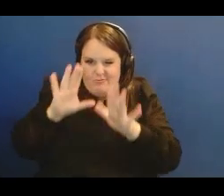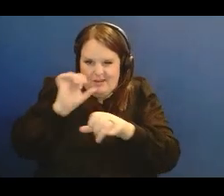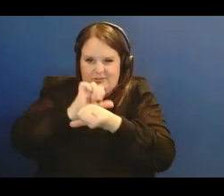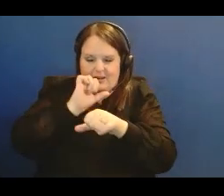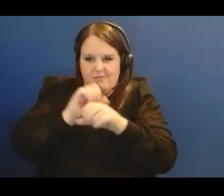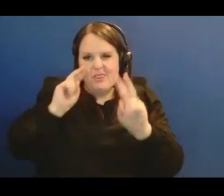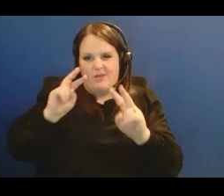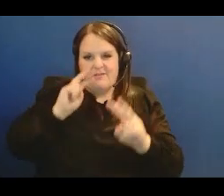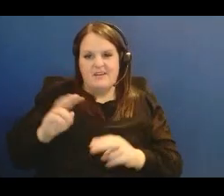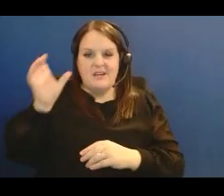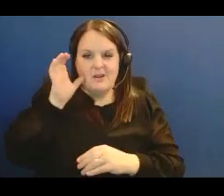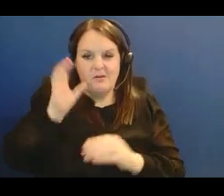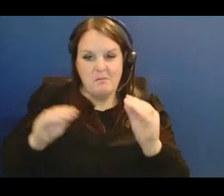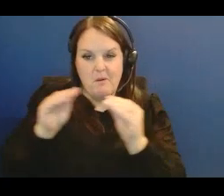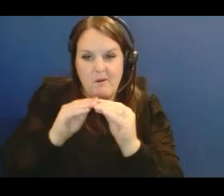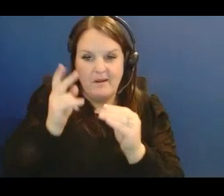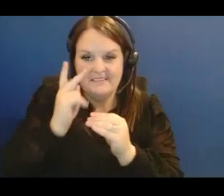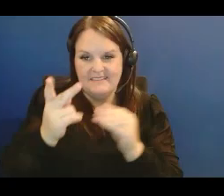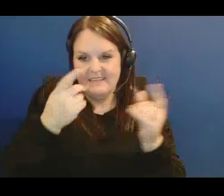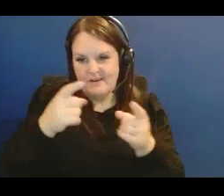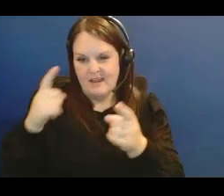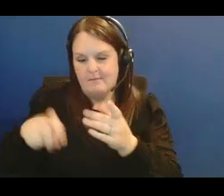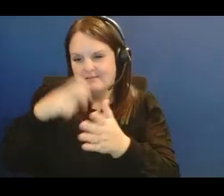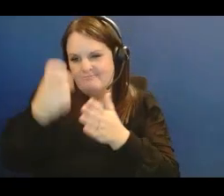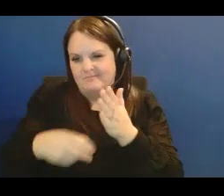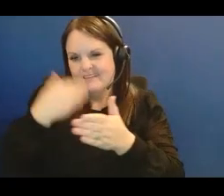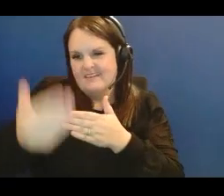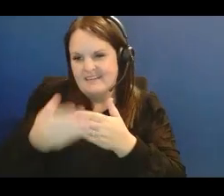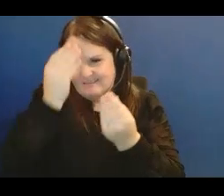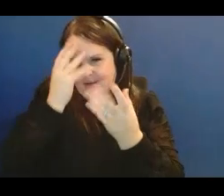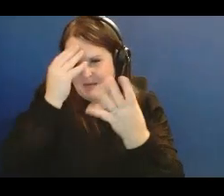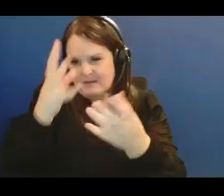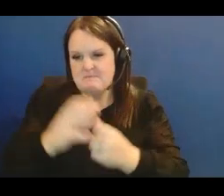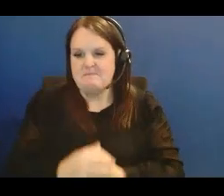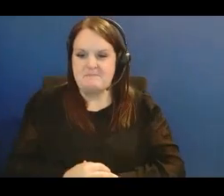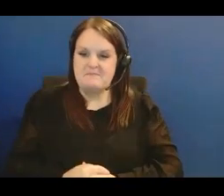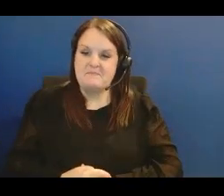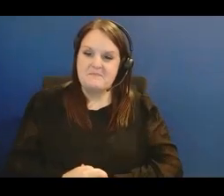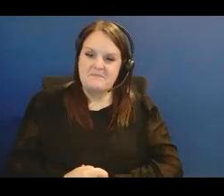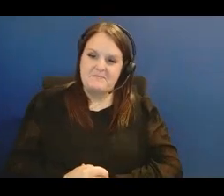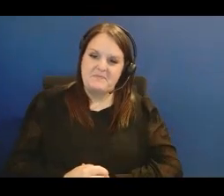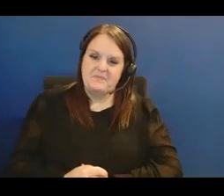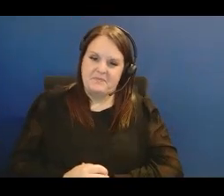forward to hearing more when we jump into these next updates here.